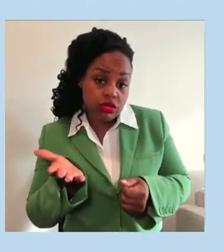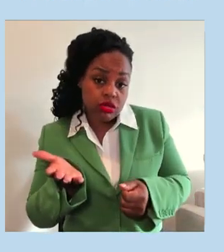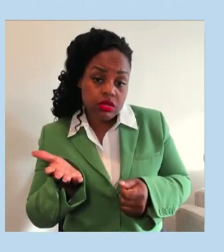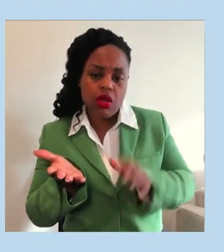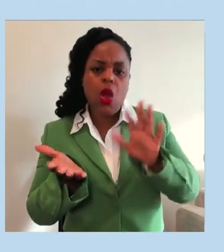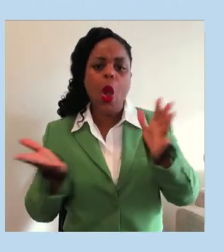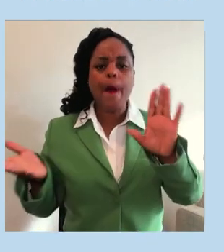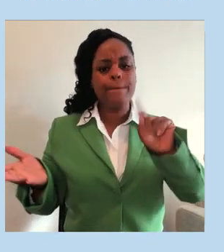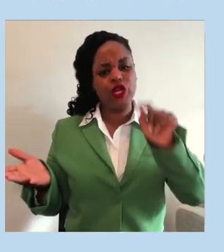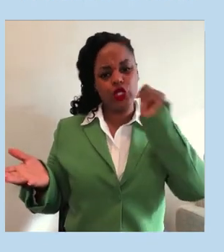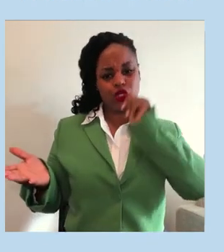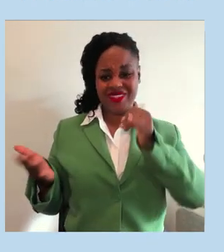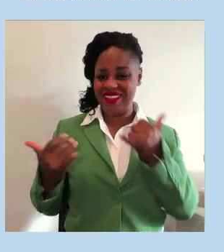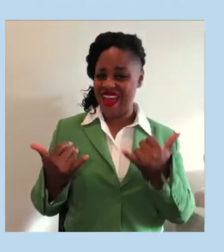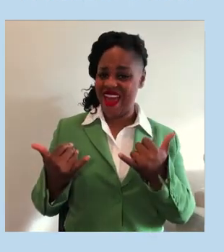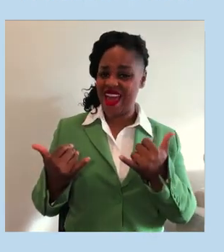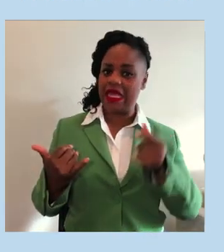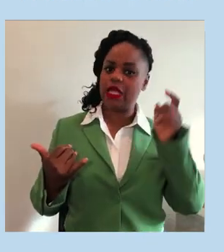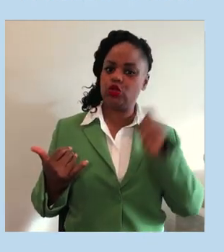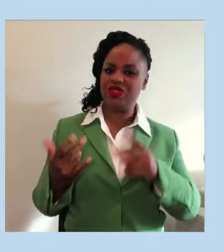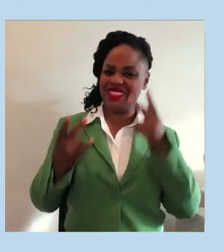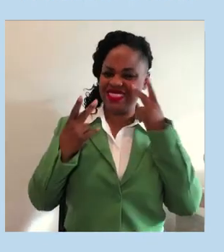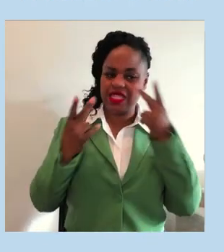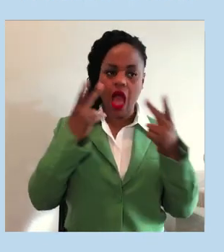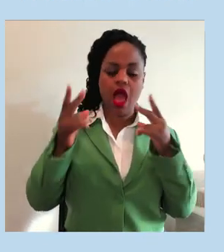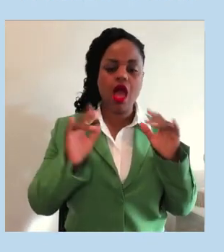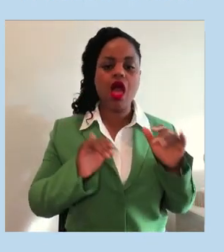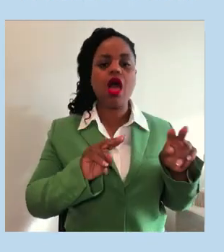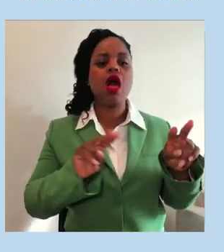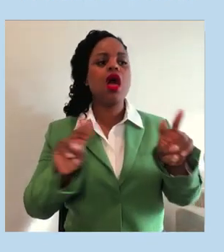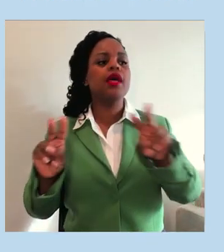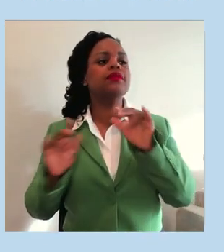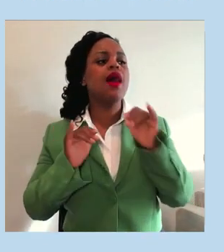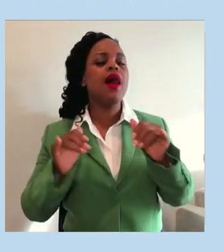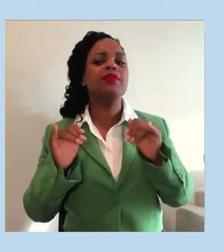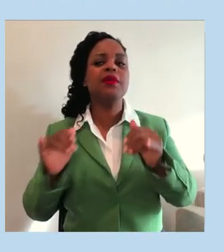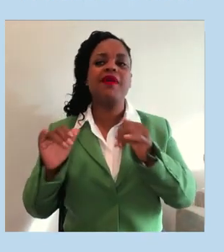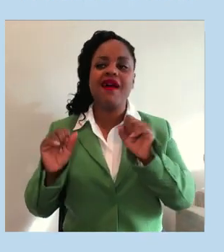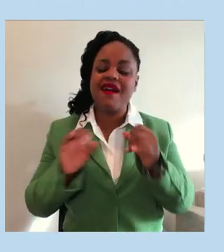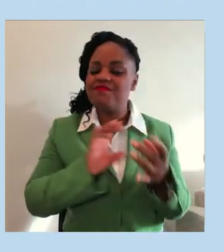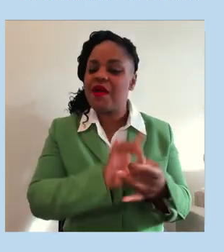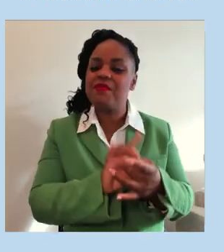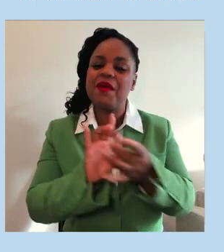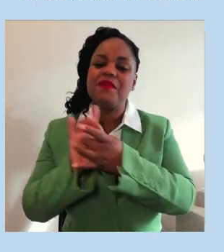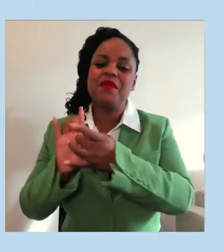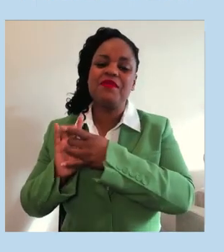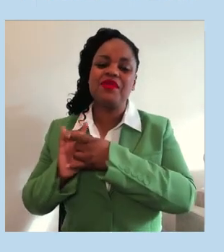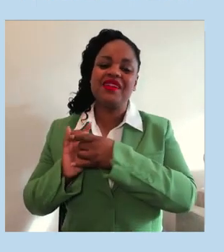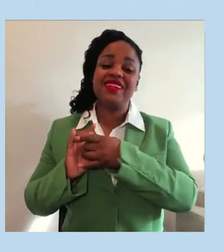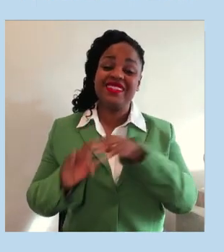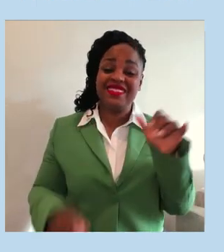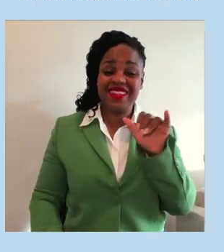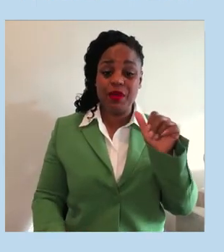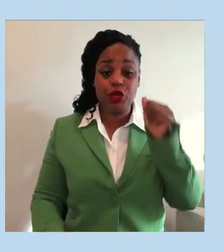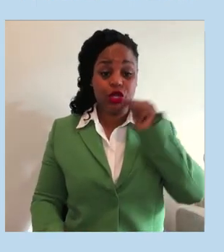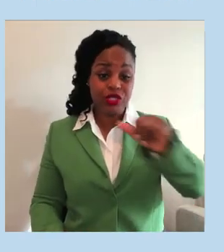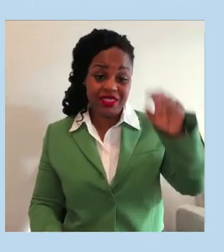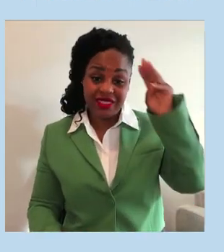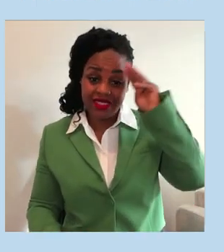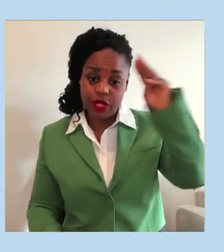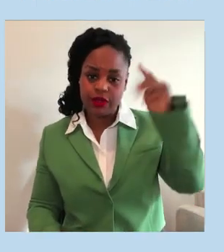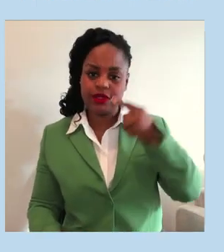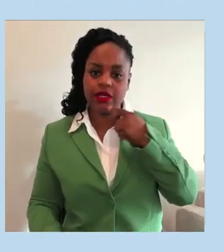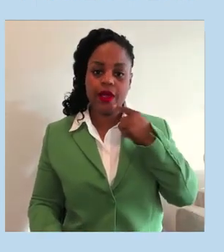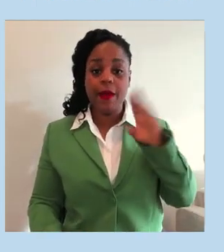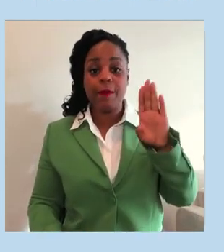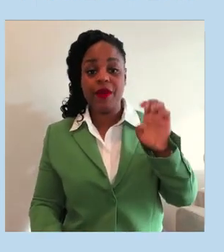share their voice and ideas. And as Girl Scouts say, be the girls the world needs. It's been said that